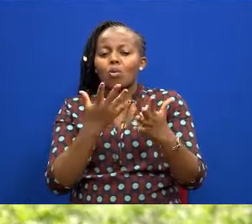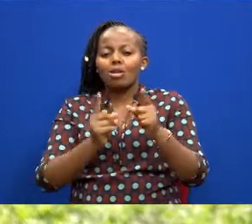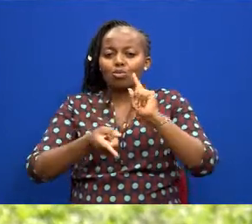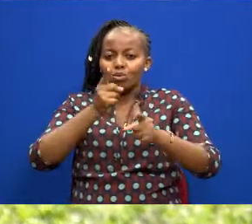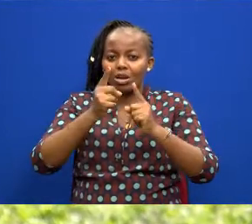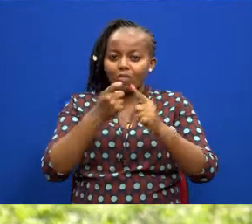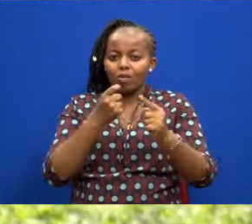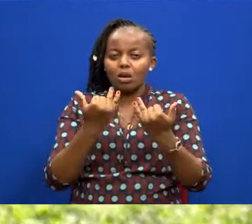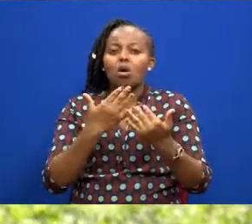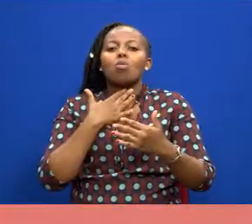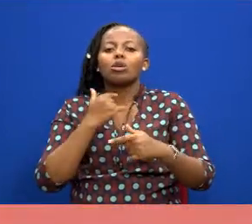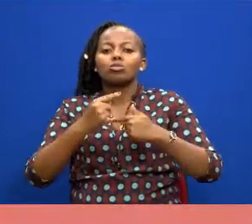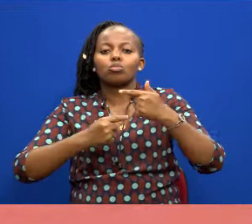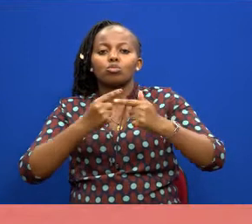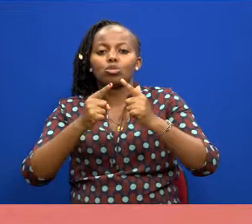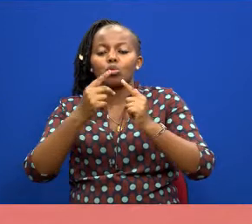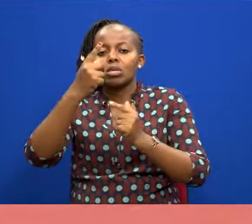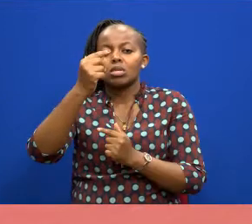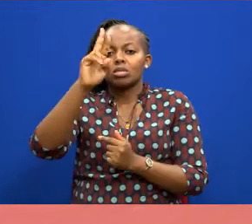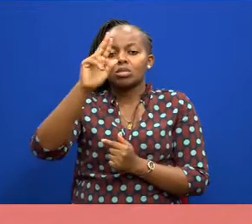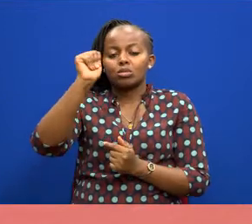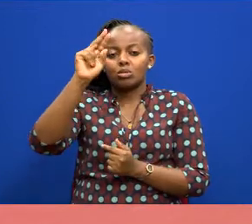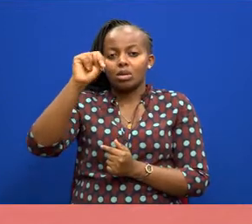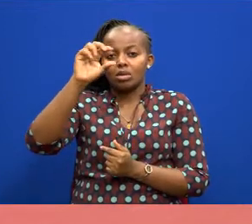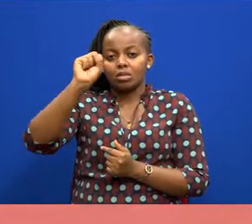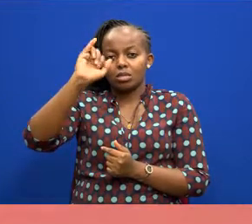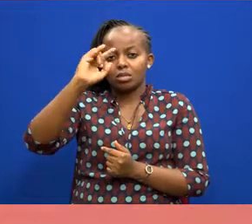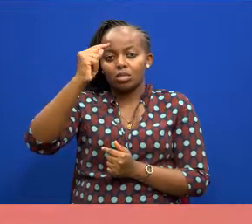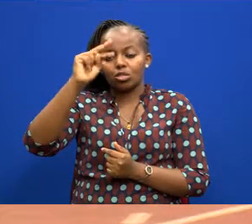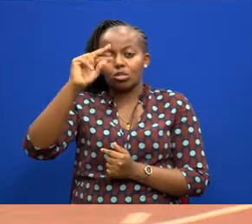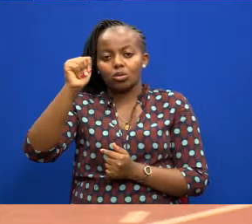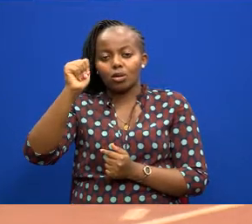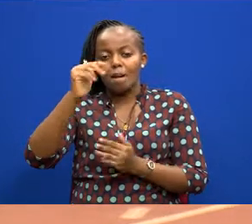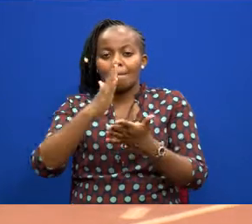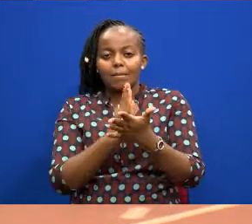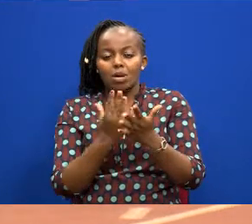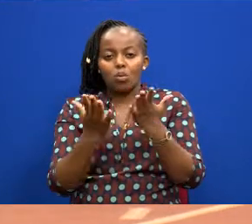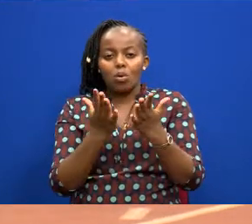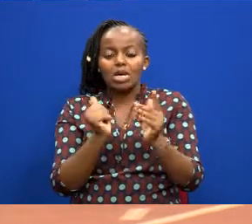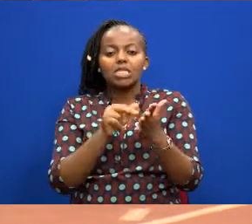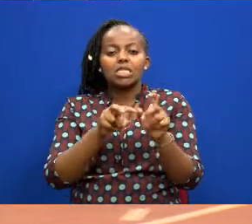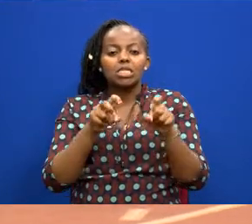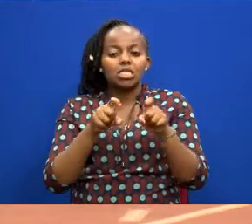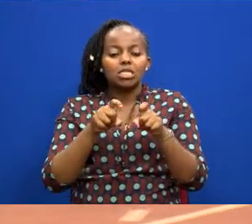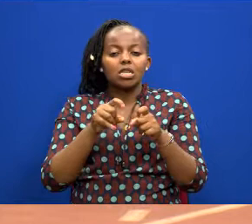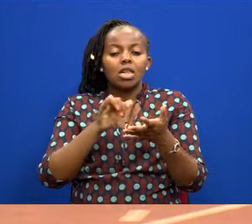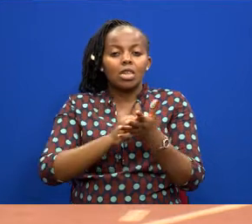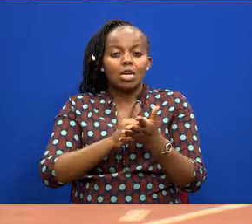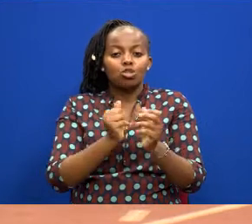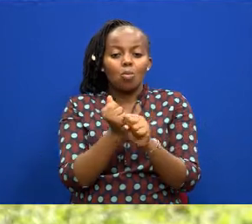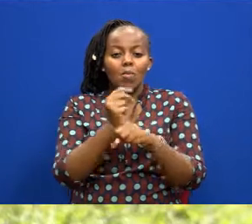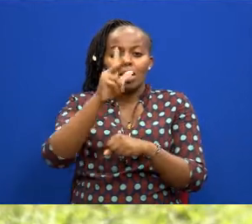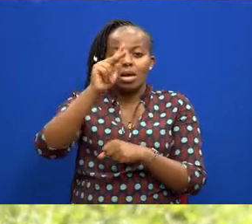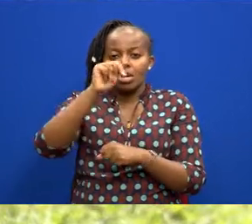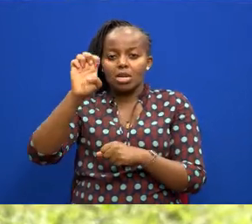sprint, we are moving on to the transition phase. Now, the transition phase requires you to drive your knees, making longer